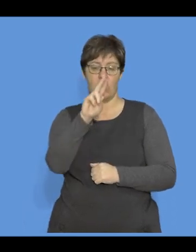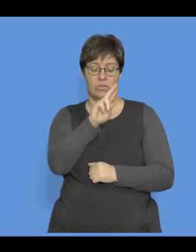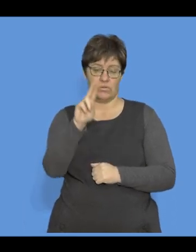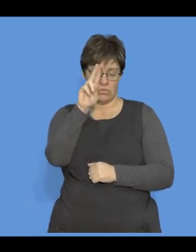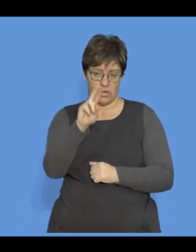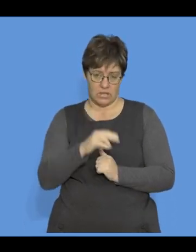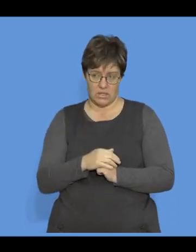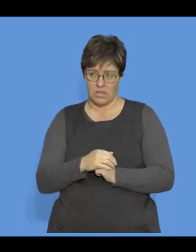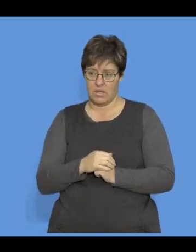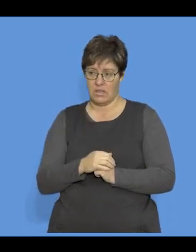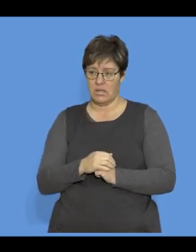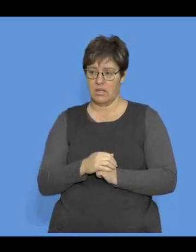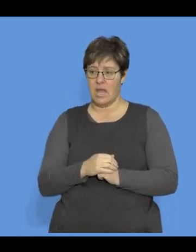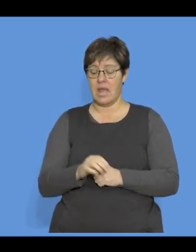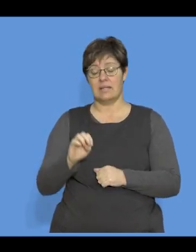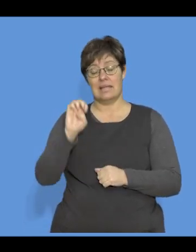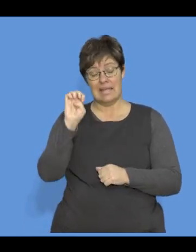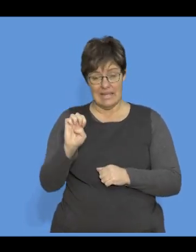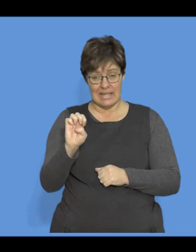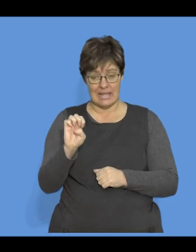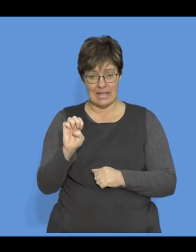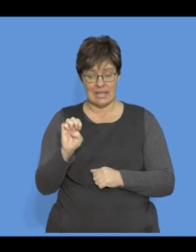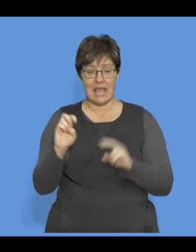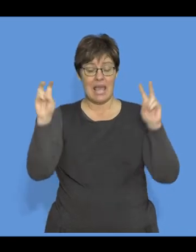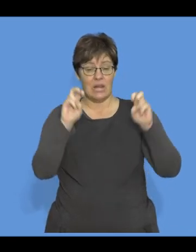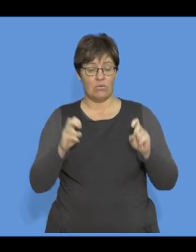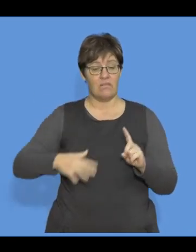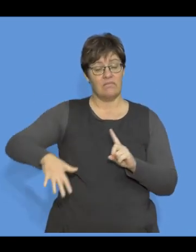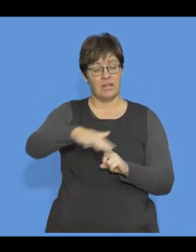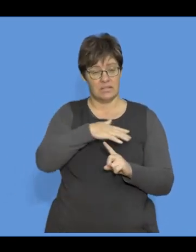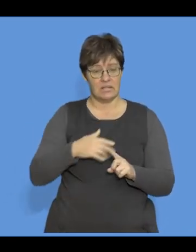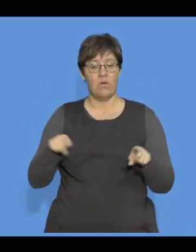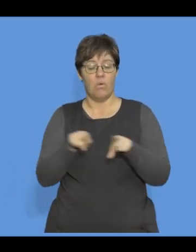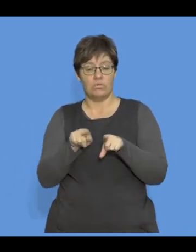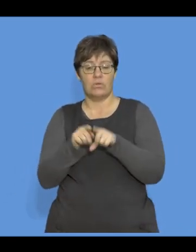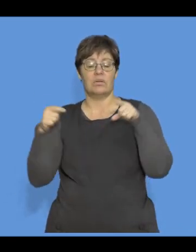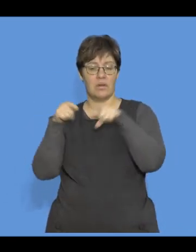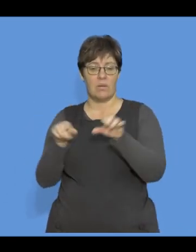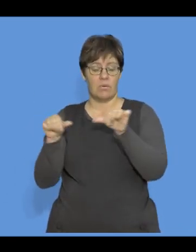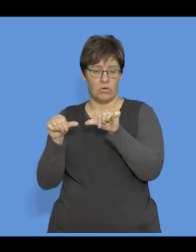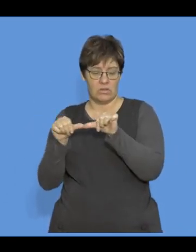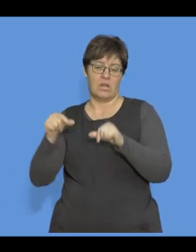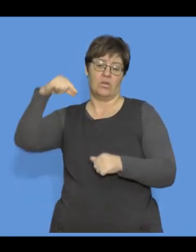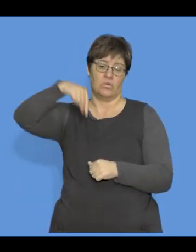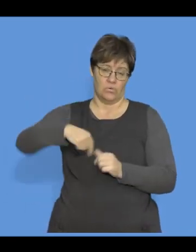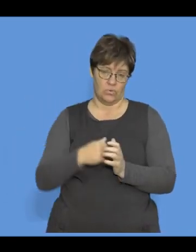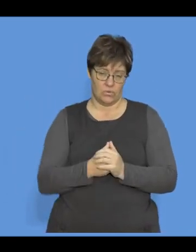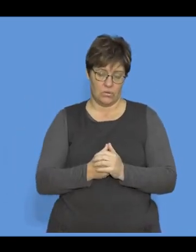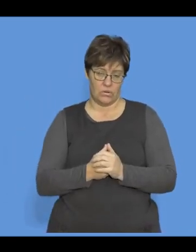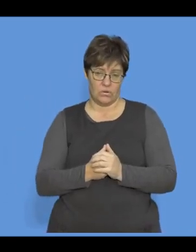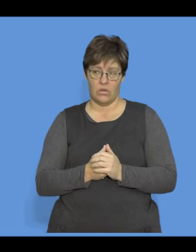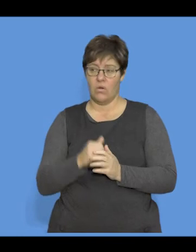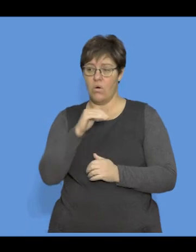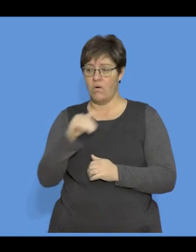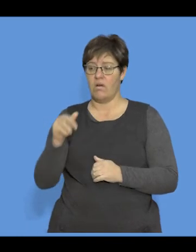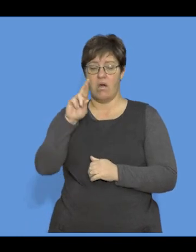and E, the electric field strength, is directly proportional to Q over R